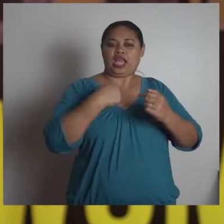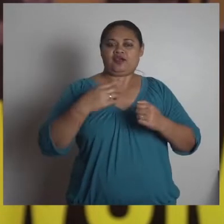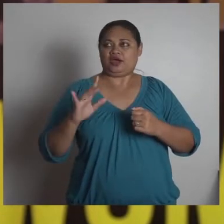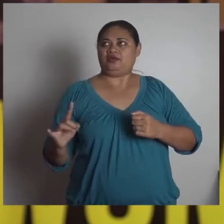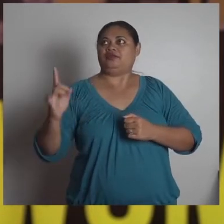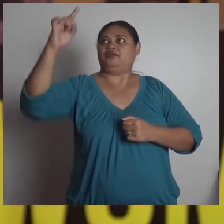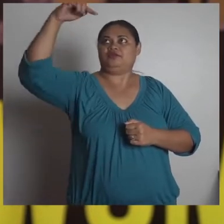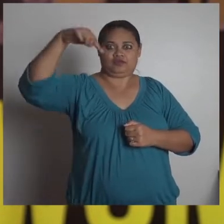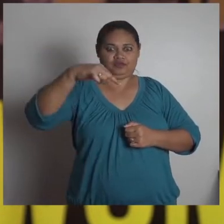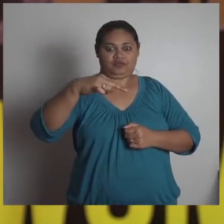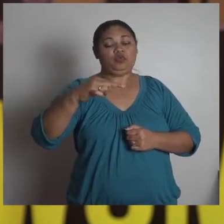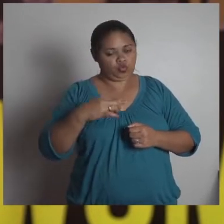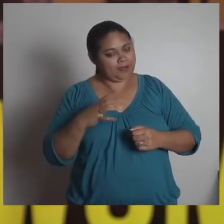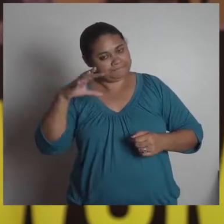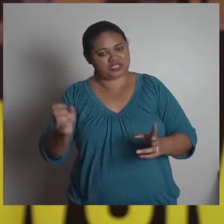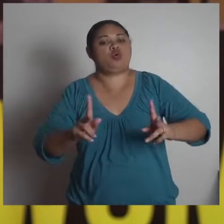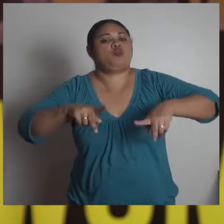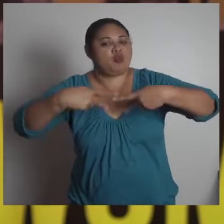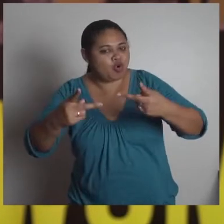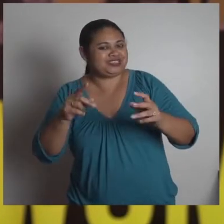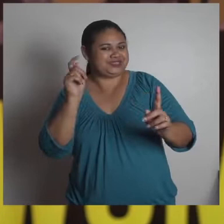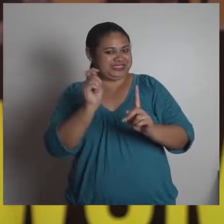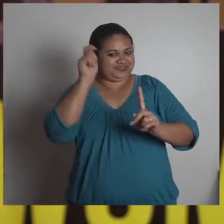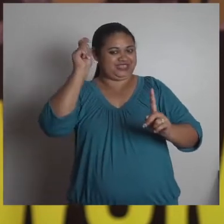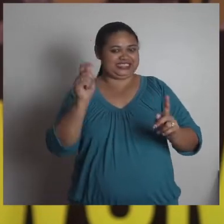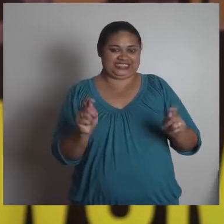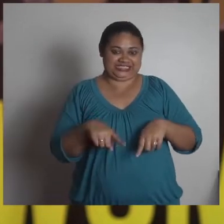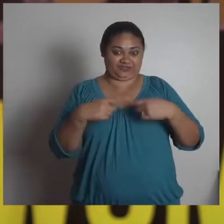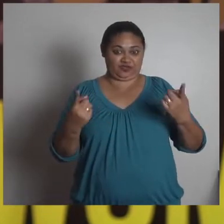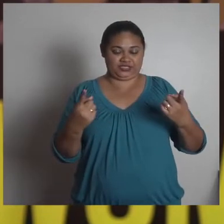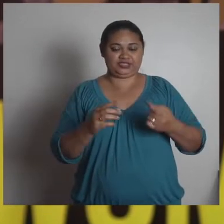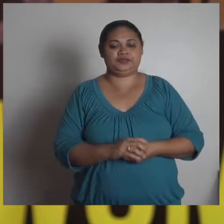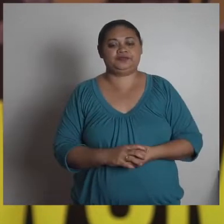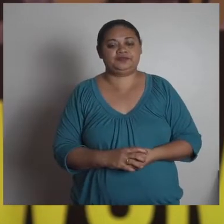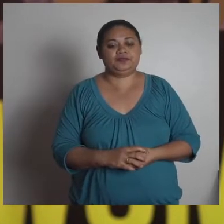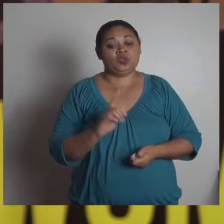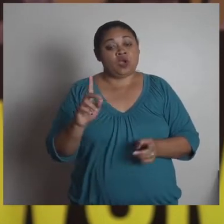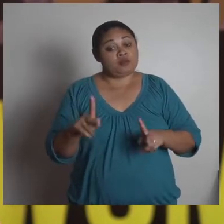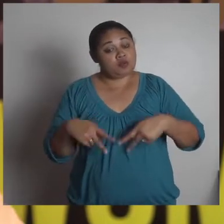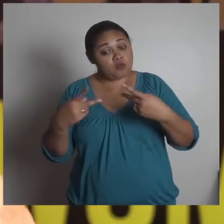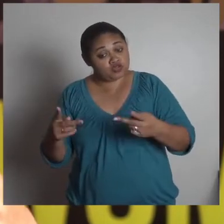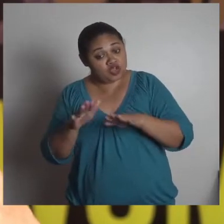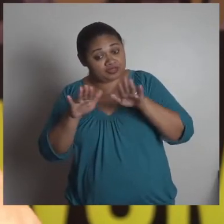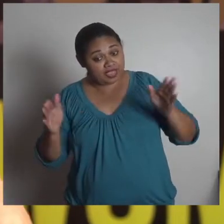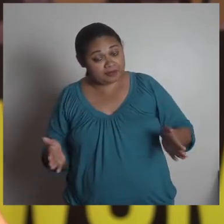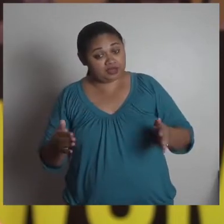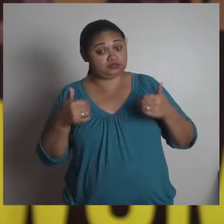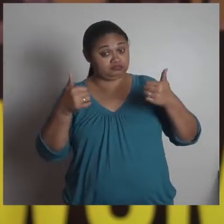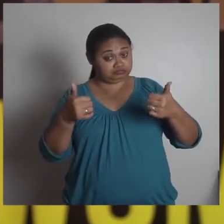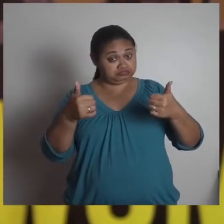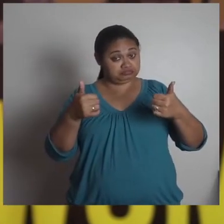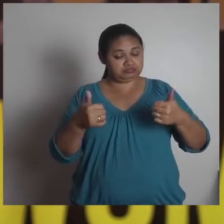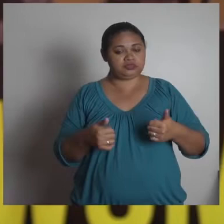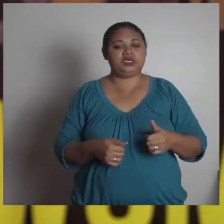chart still keeps going up. We are not getting done what we need done. So we have to propose something specific that is different. And one of